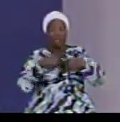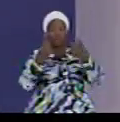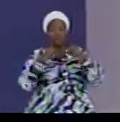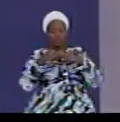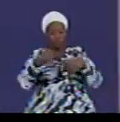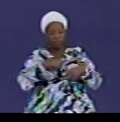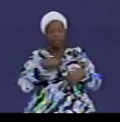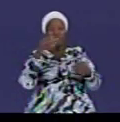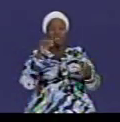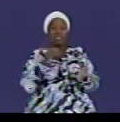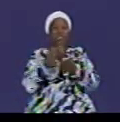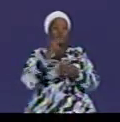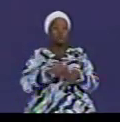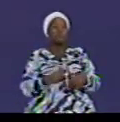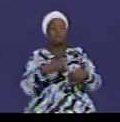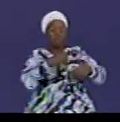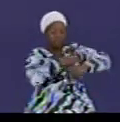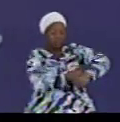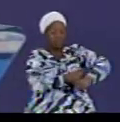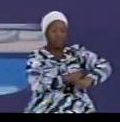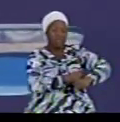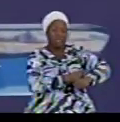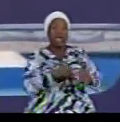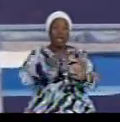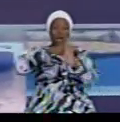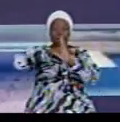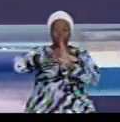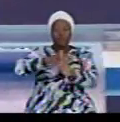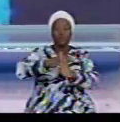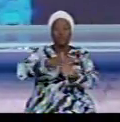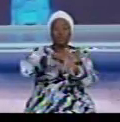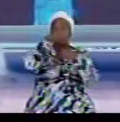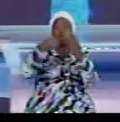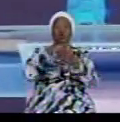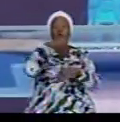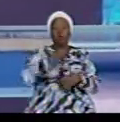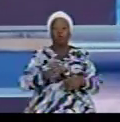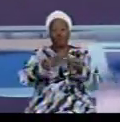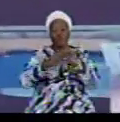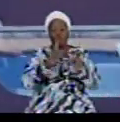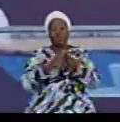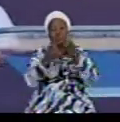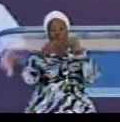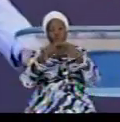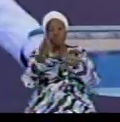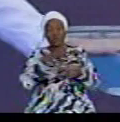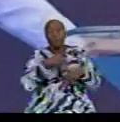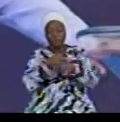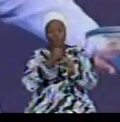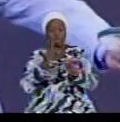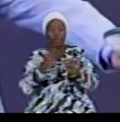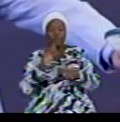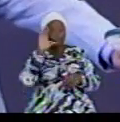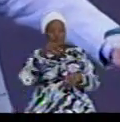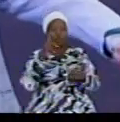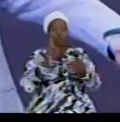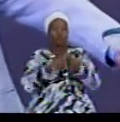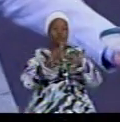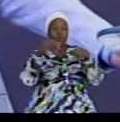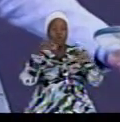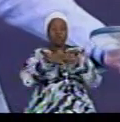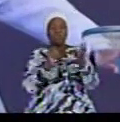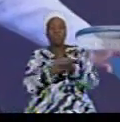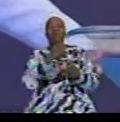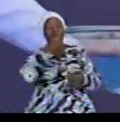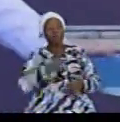to me, it will prevent your old friends from coming to you and wanting to entice you with the